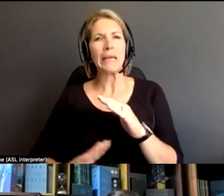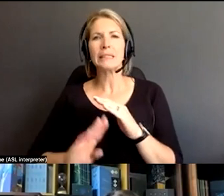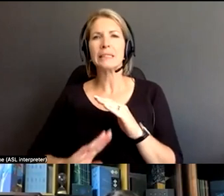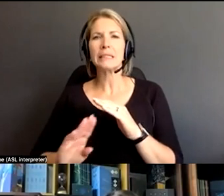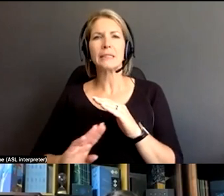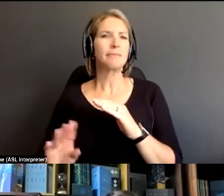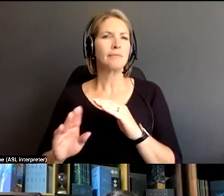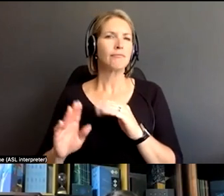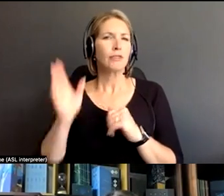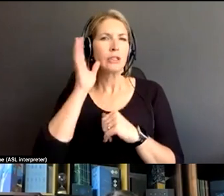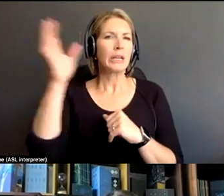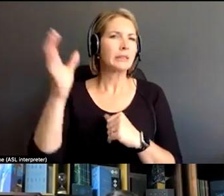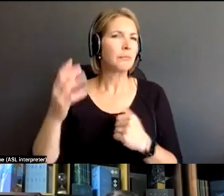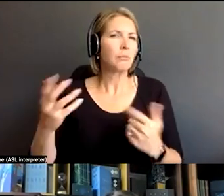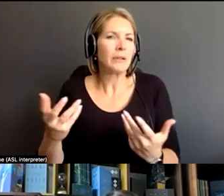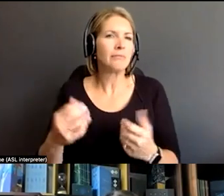if the title says